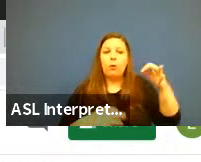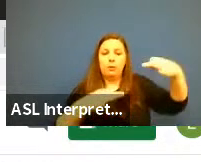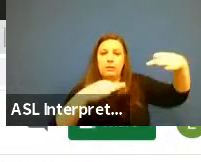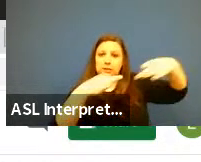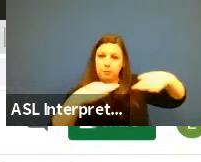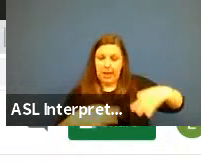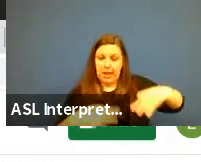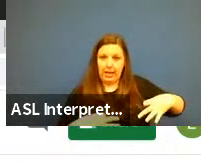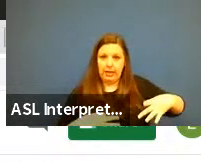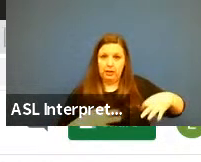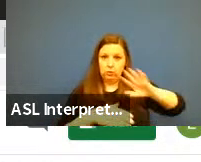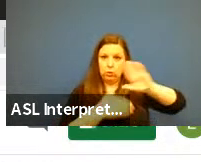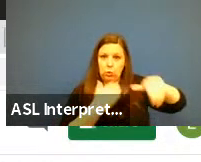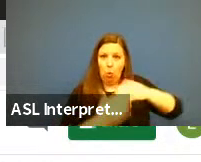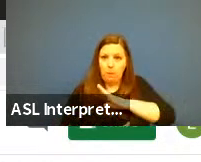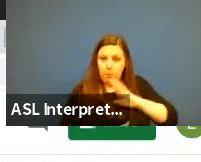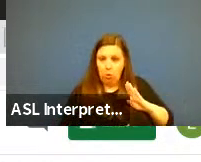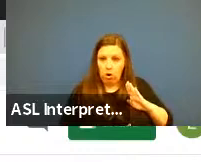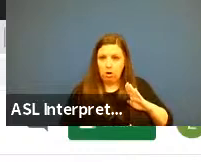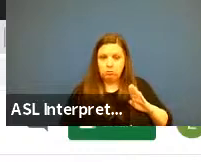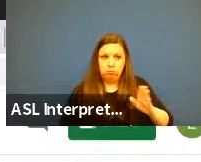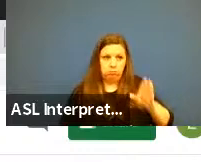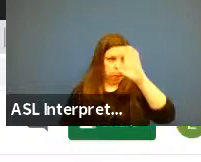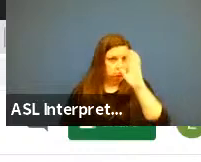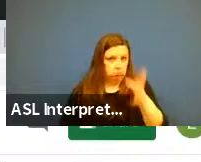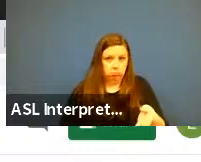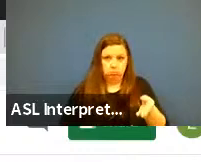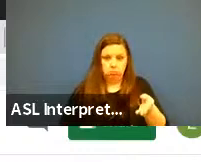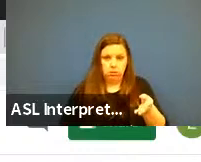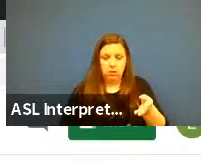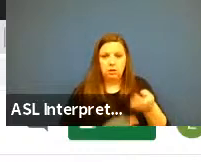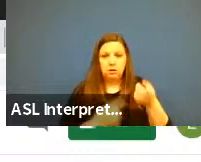board explicitly in a board meeting.